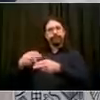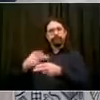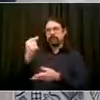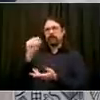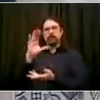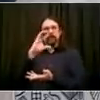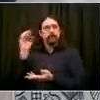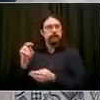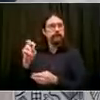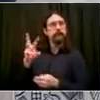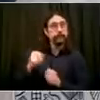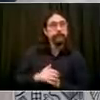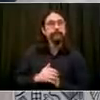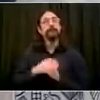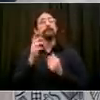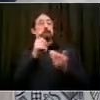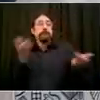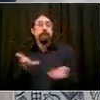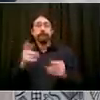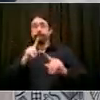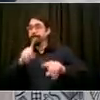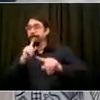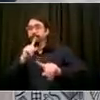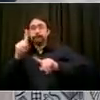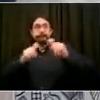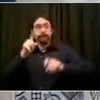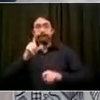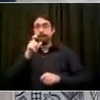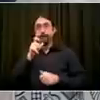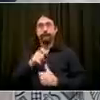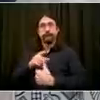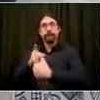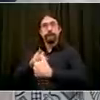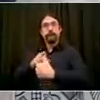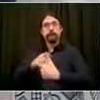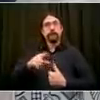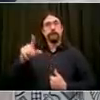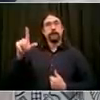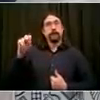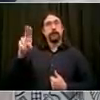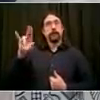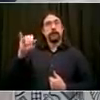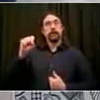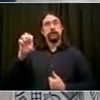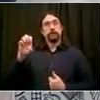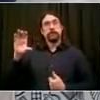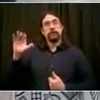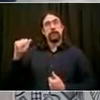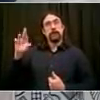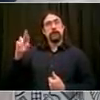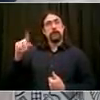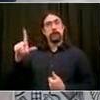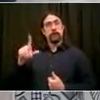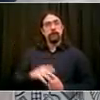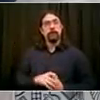is HPD Commissioner Louise Carroll, Schools Chancellor Richard Carranza, Health Commissioner Dr. Dave